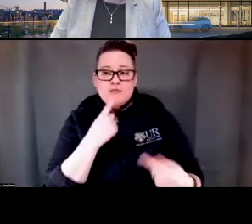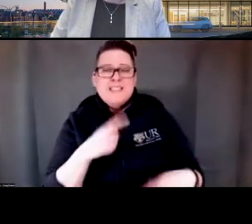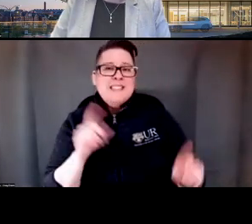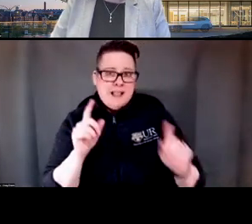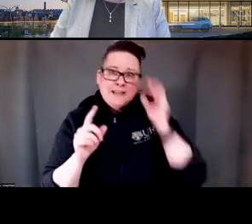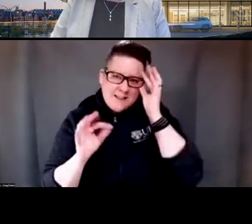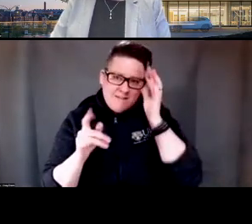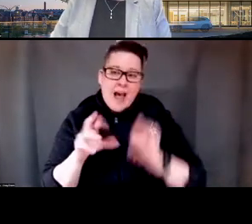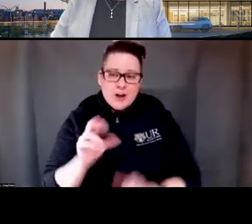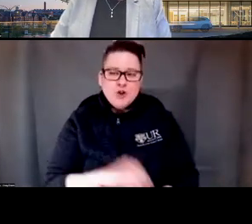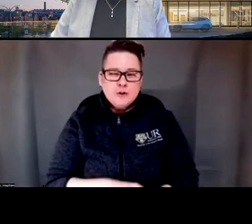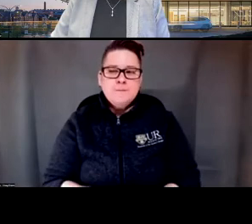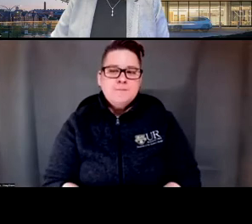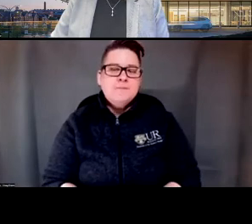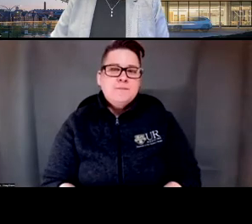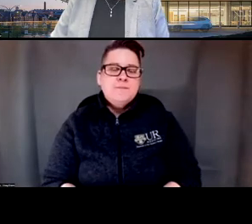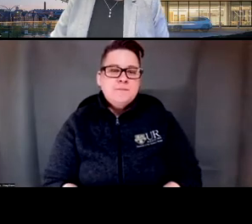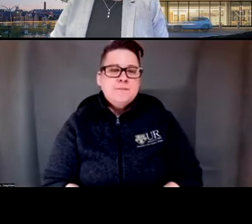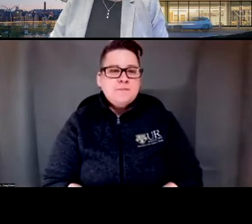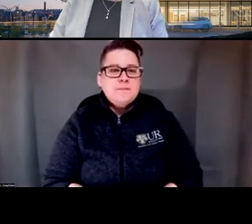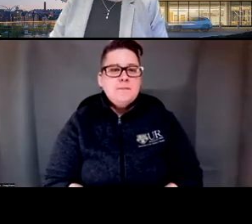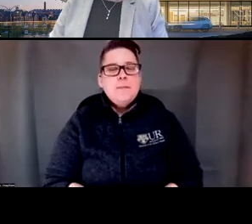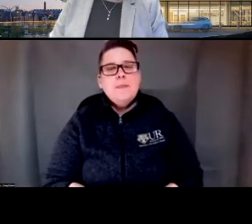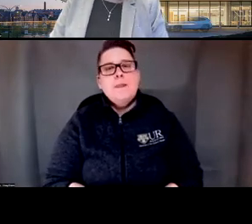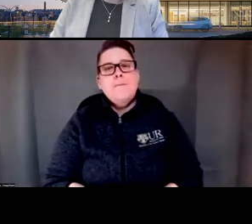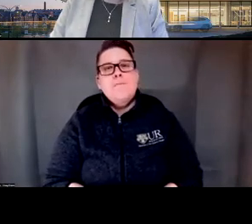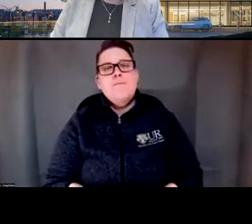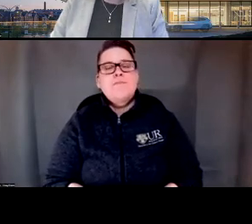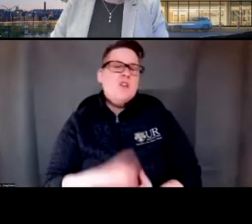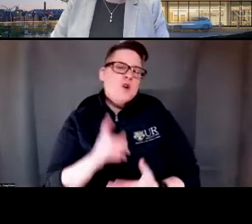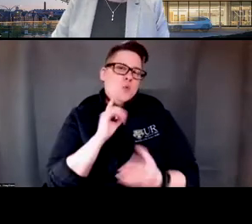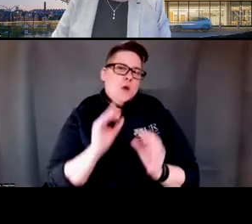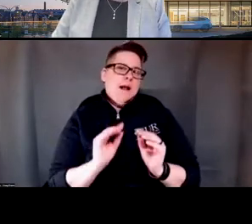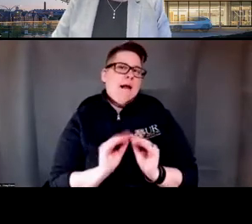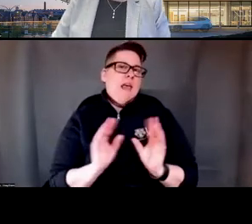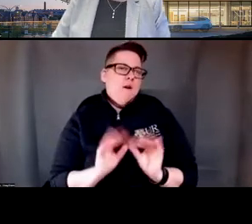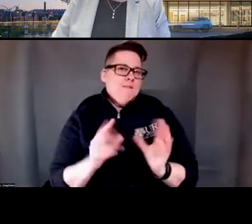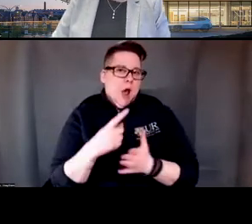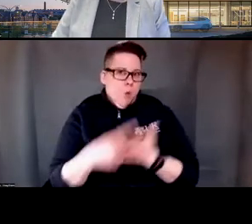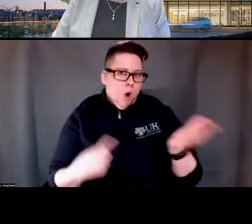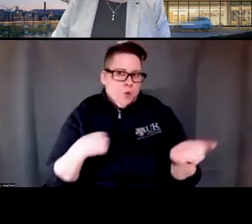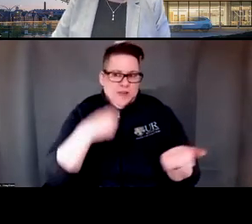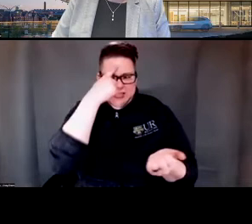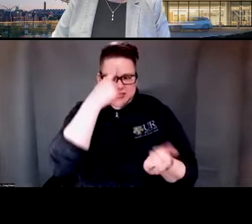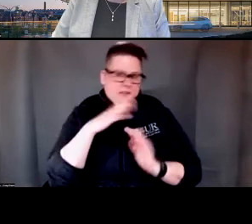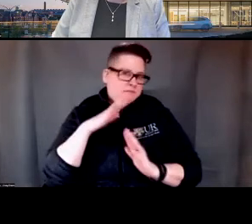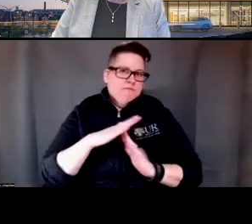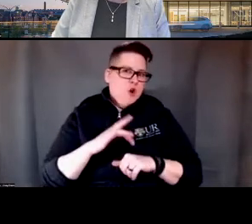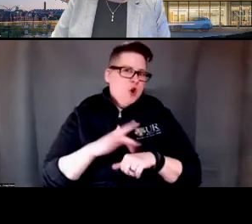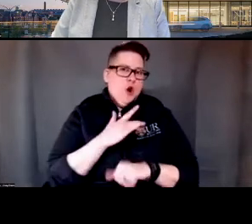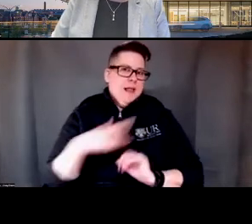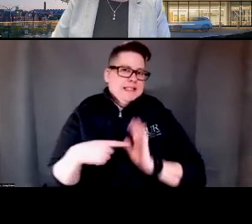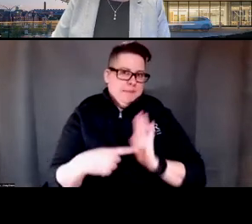prodrome. So in effort to kind of clarify what we think the prodrome for bipolar disorder